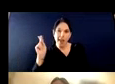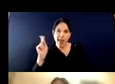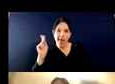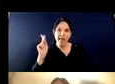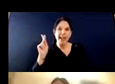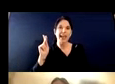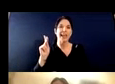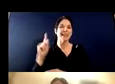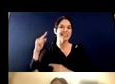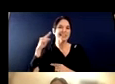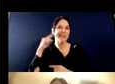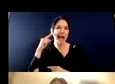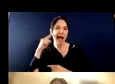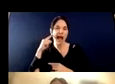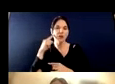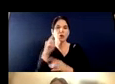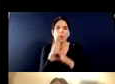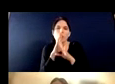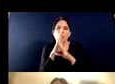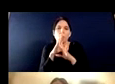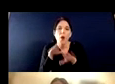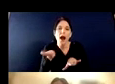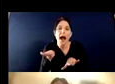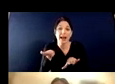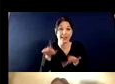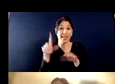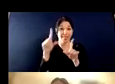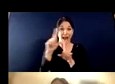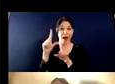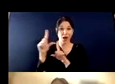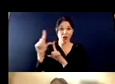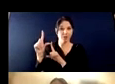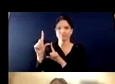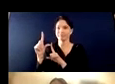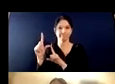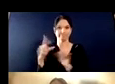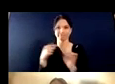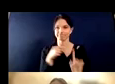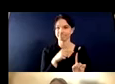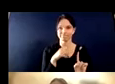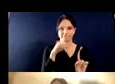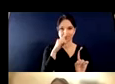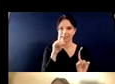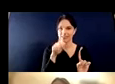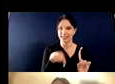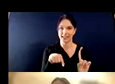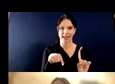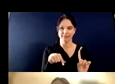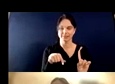all of those very quiet consonant sounds are too quiet for this child to hear.